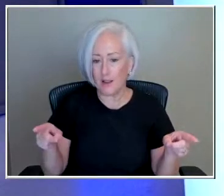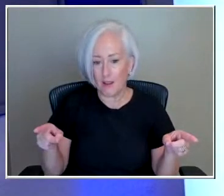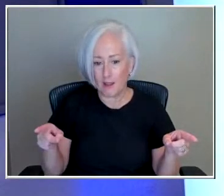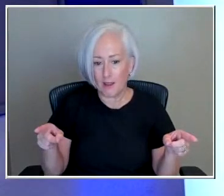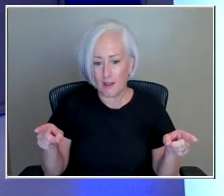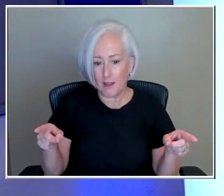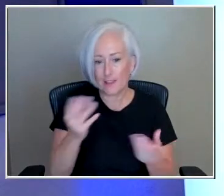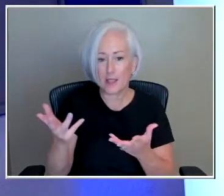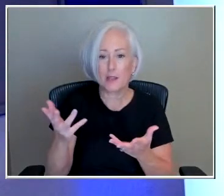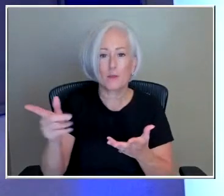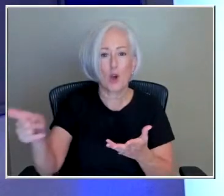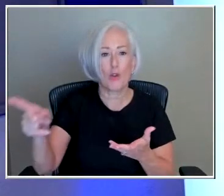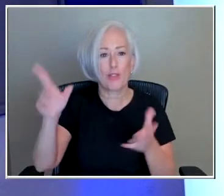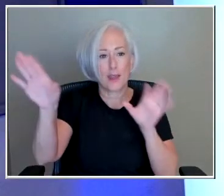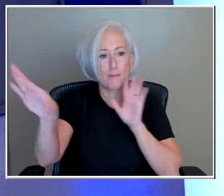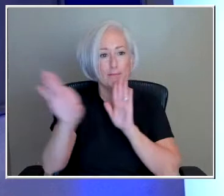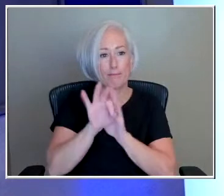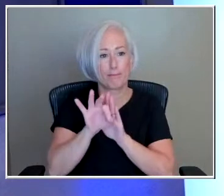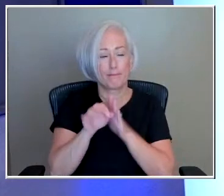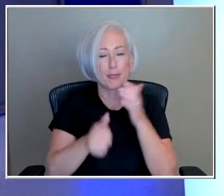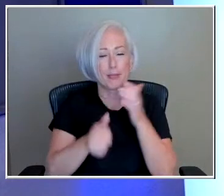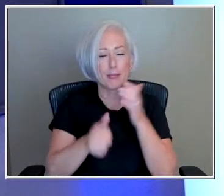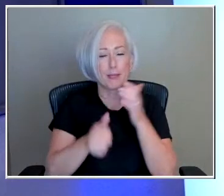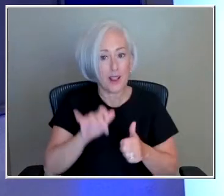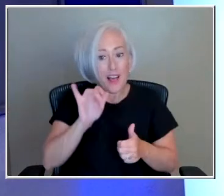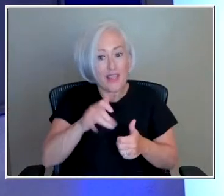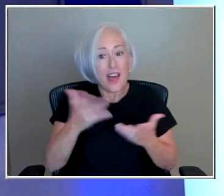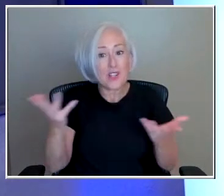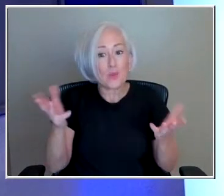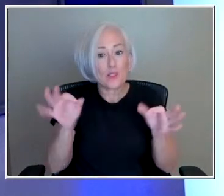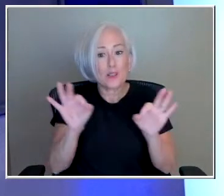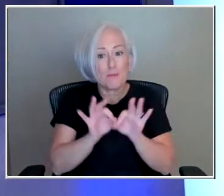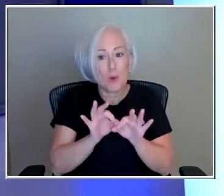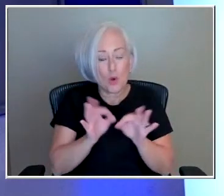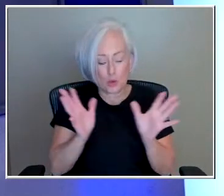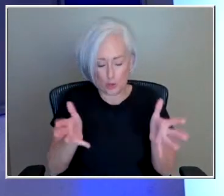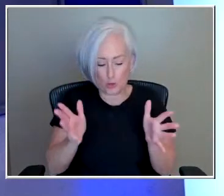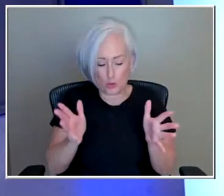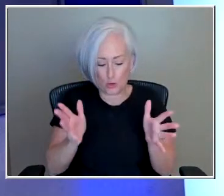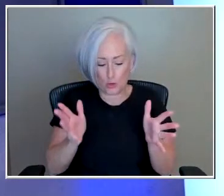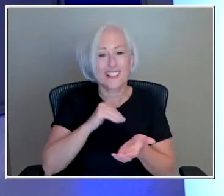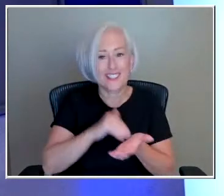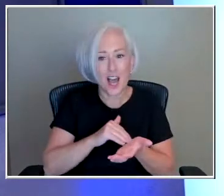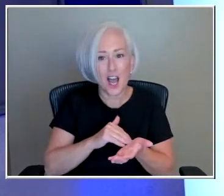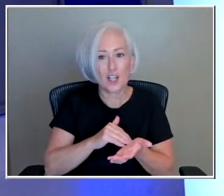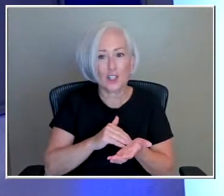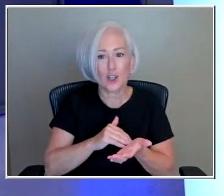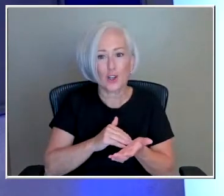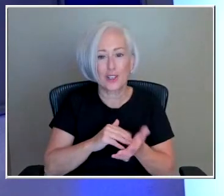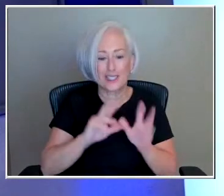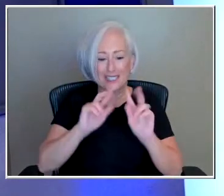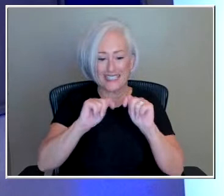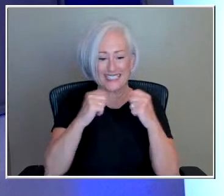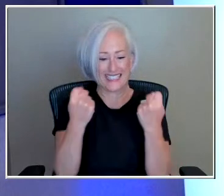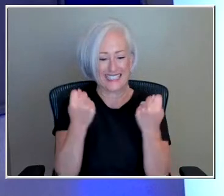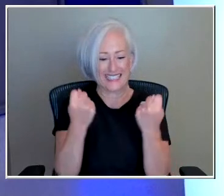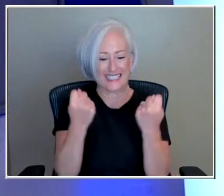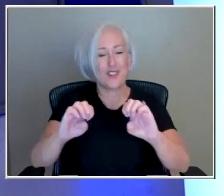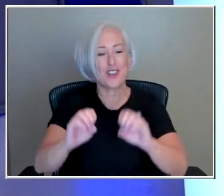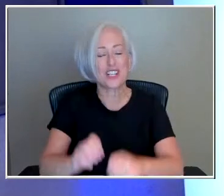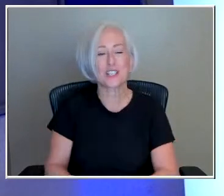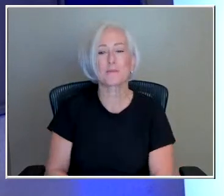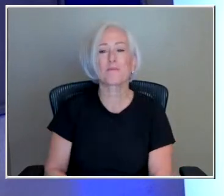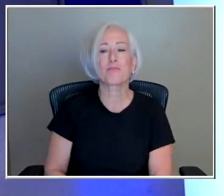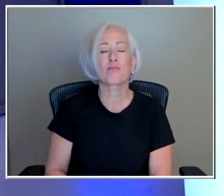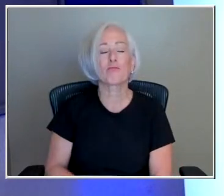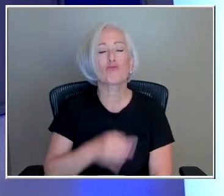is that you go in there and you talk through it together. Yes. It's a team sport. Last question from the community. Does alcohol